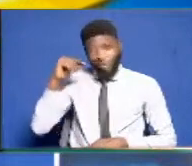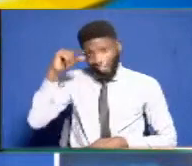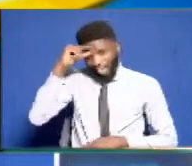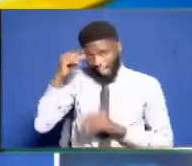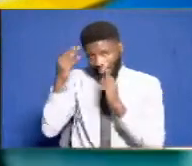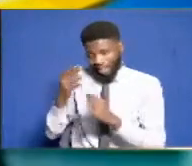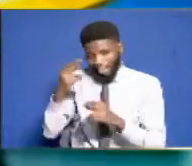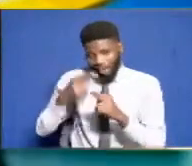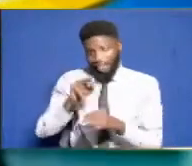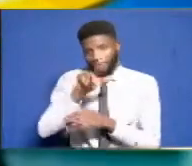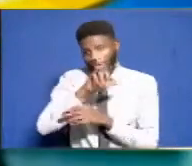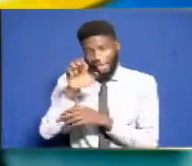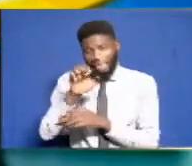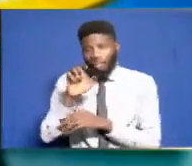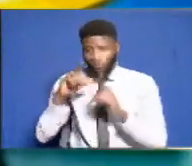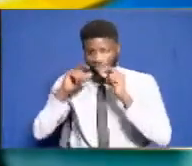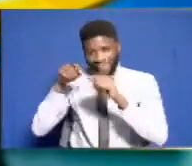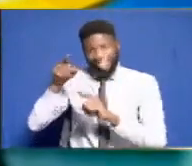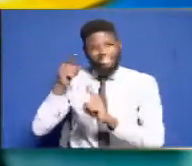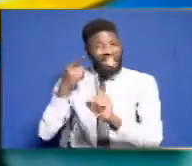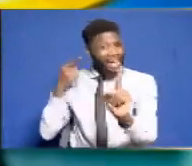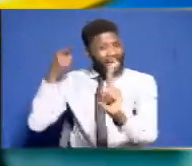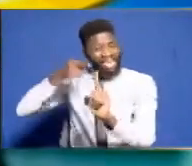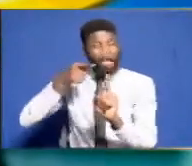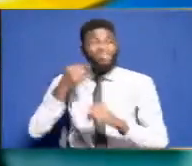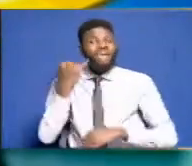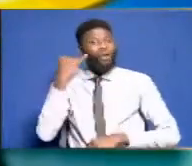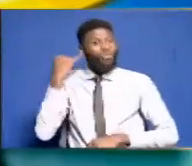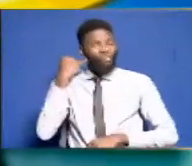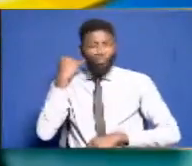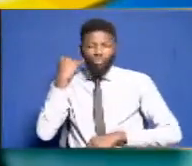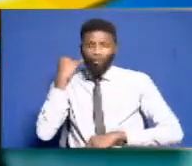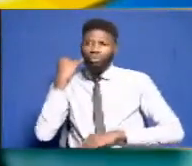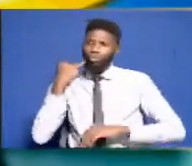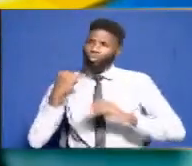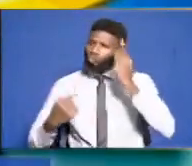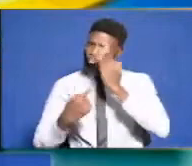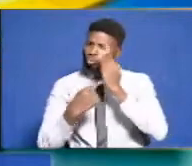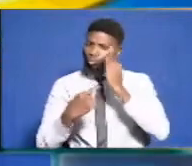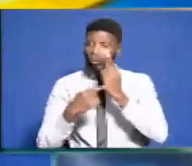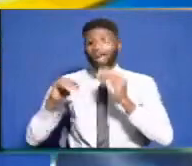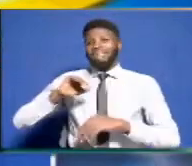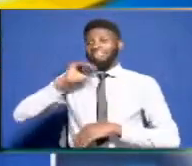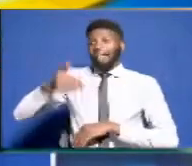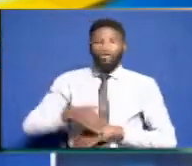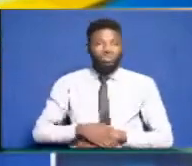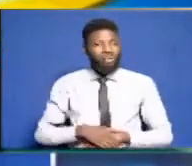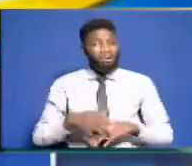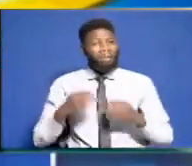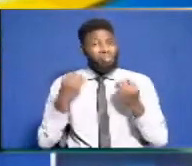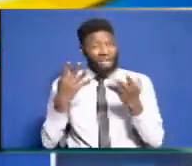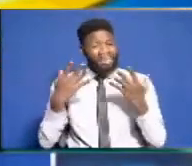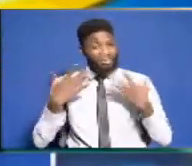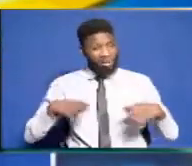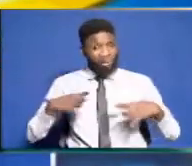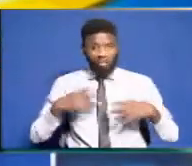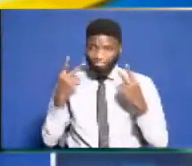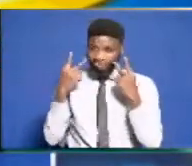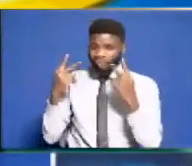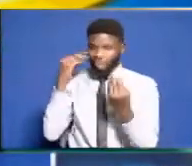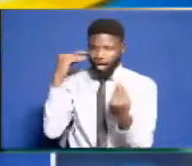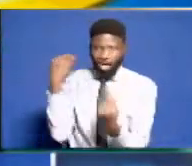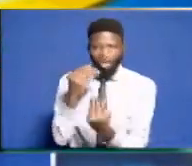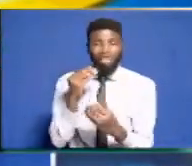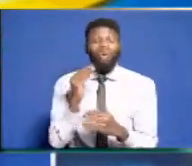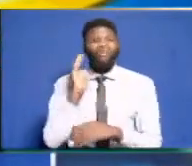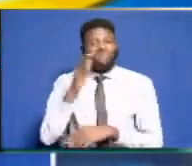will strive to make Nakuru Town a world-class city and an envy of many. Kinyanjui said he was elated that after 5 years